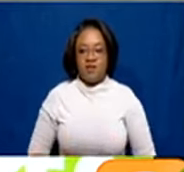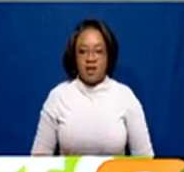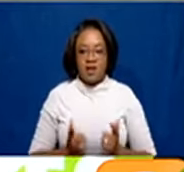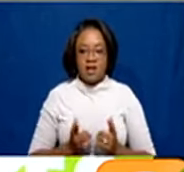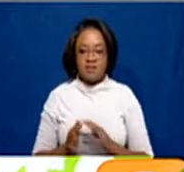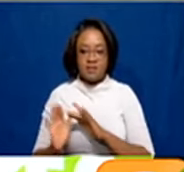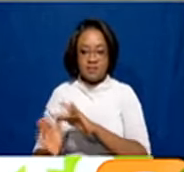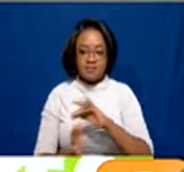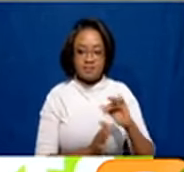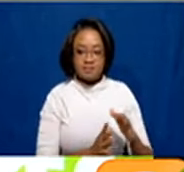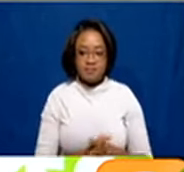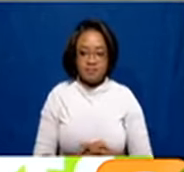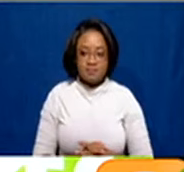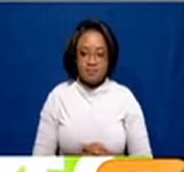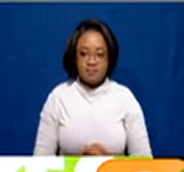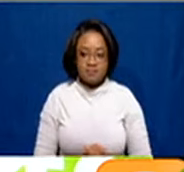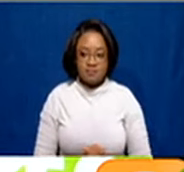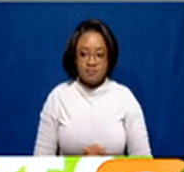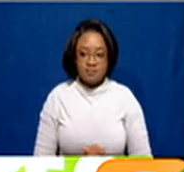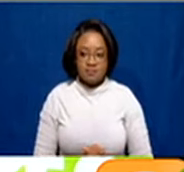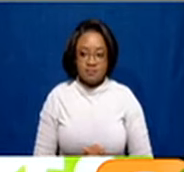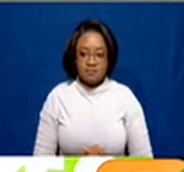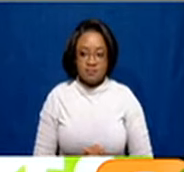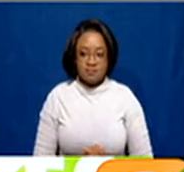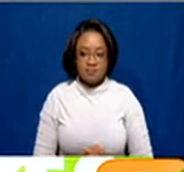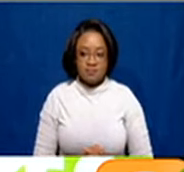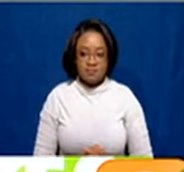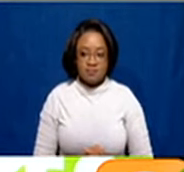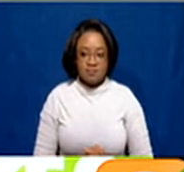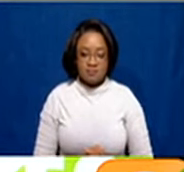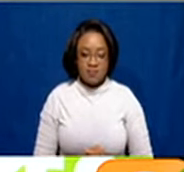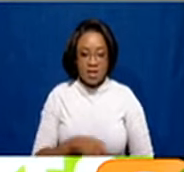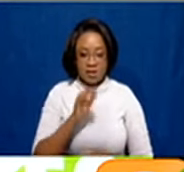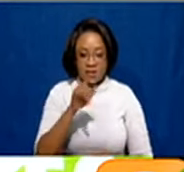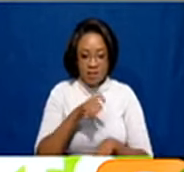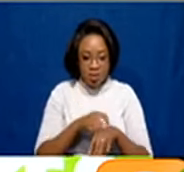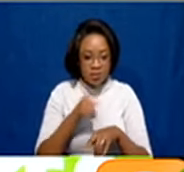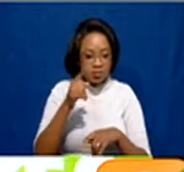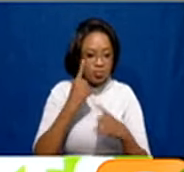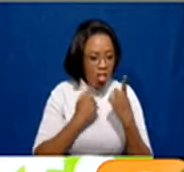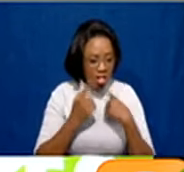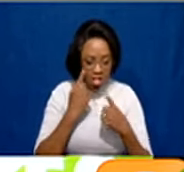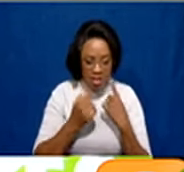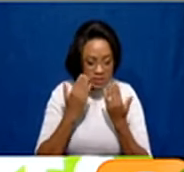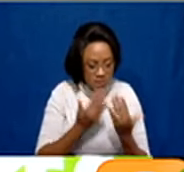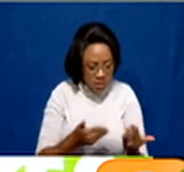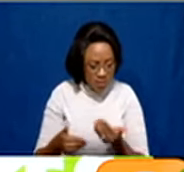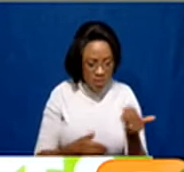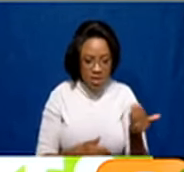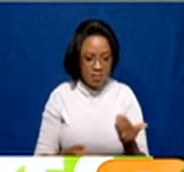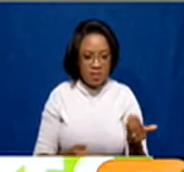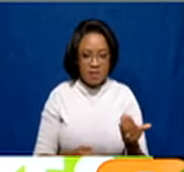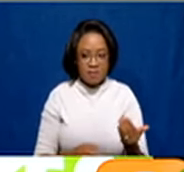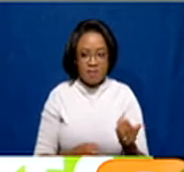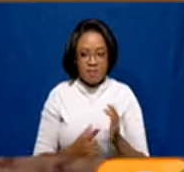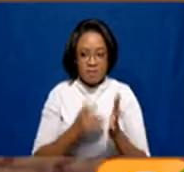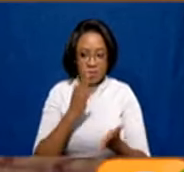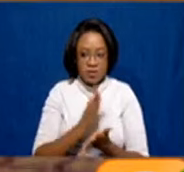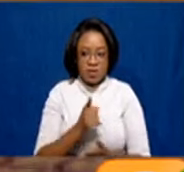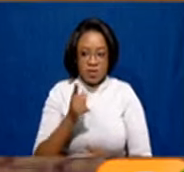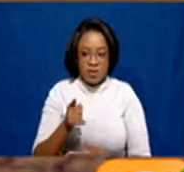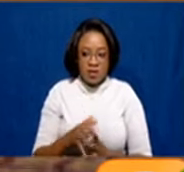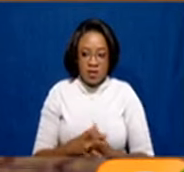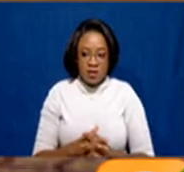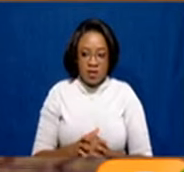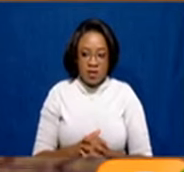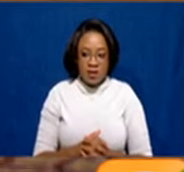the moment you just had, which was a very raw and human moment that shows, yeah, she's real. I have to